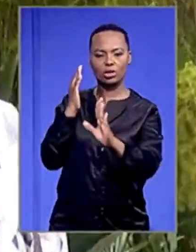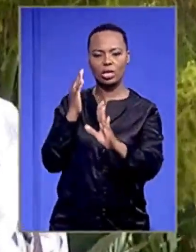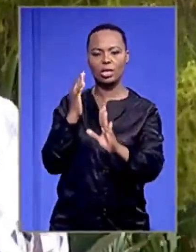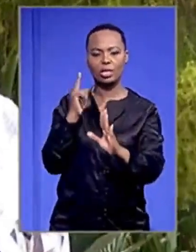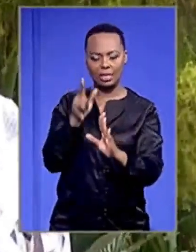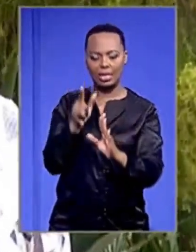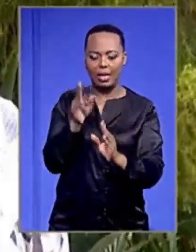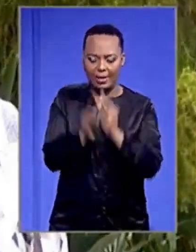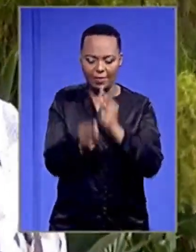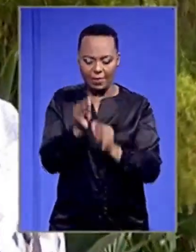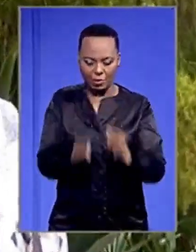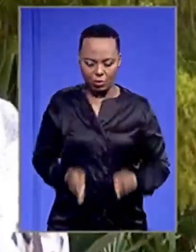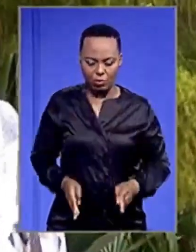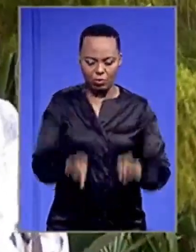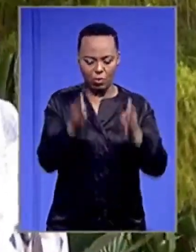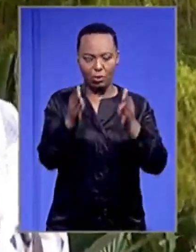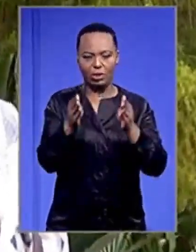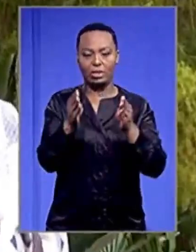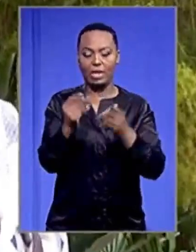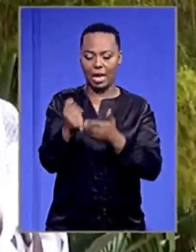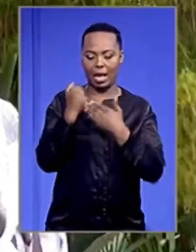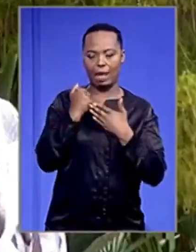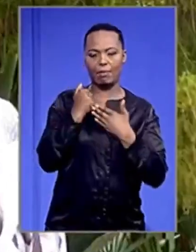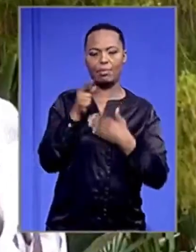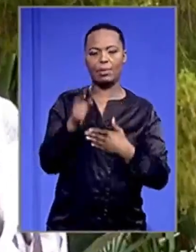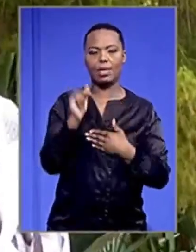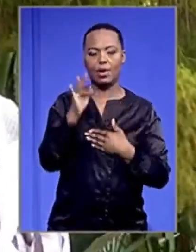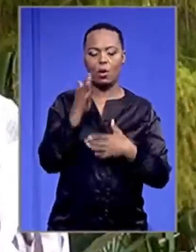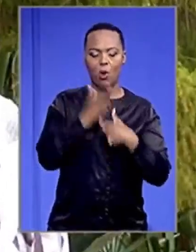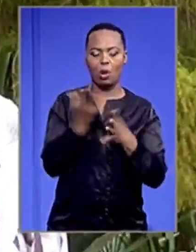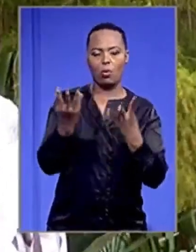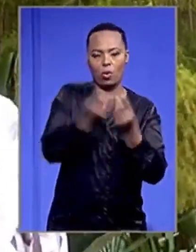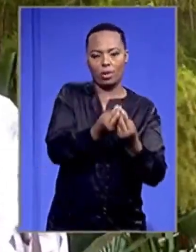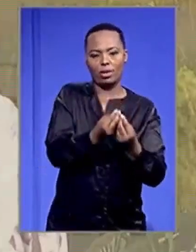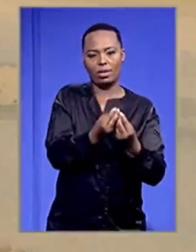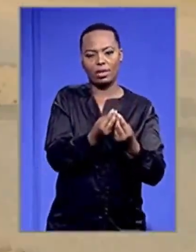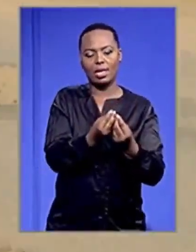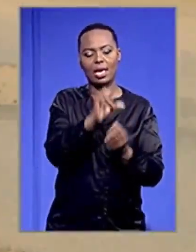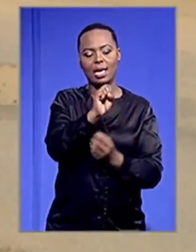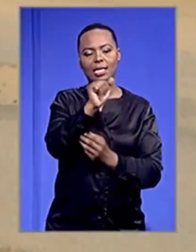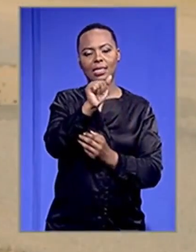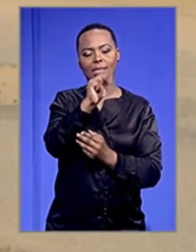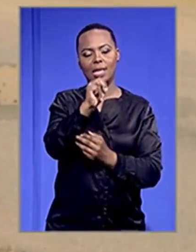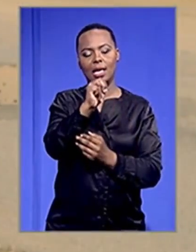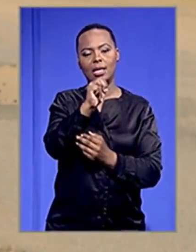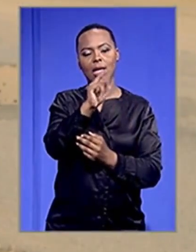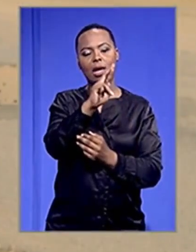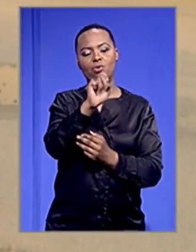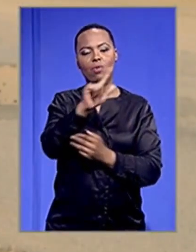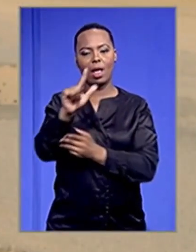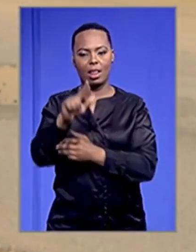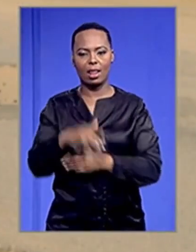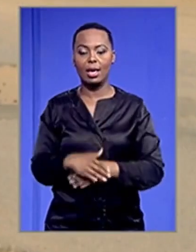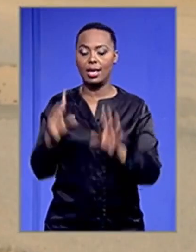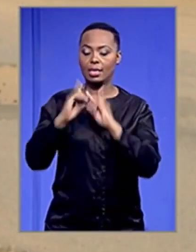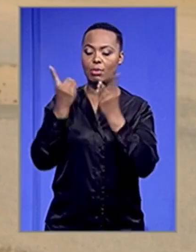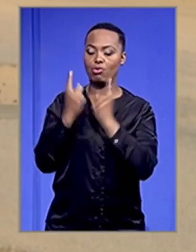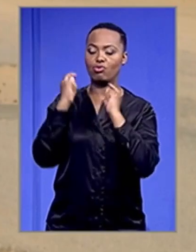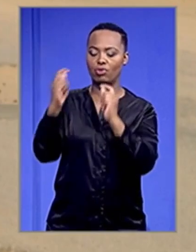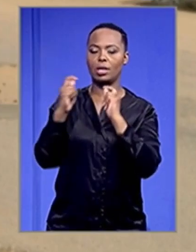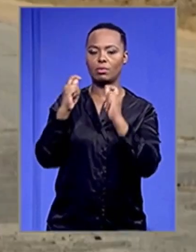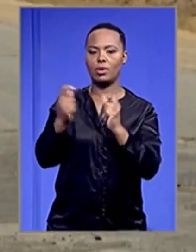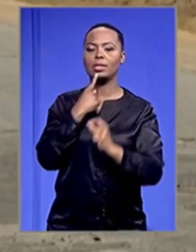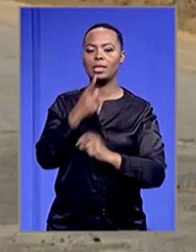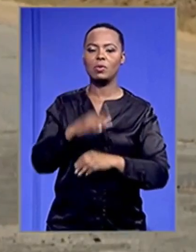townships. So it can help us if we can work together with Sandra. Lefapa la Mebila le dipalangwang le re le na